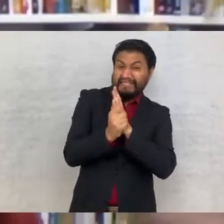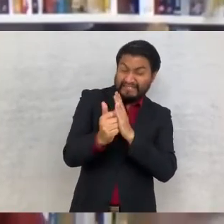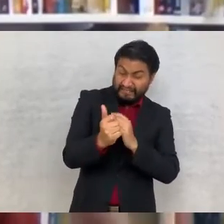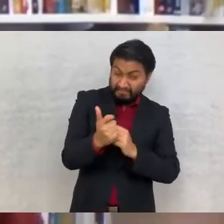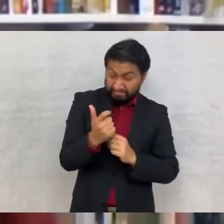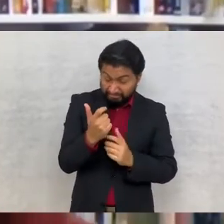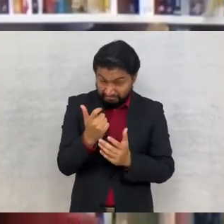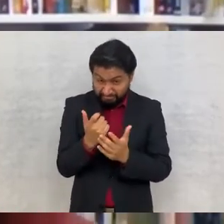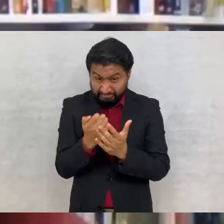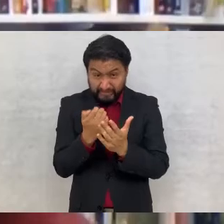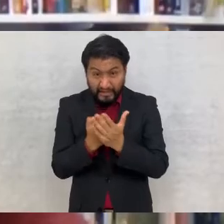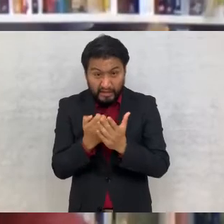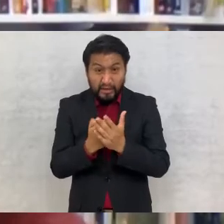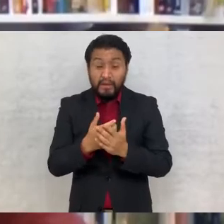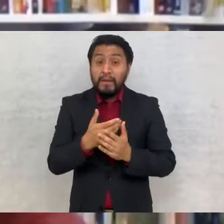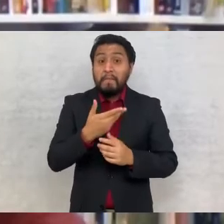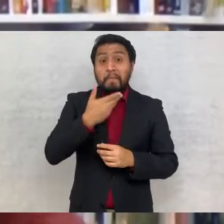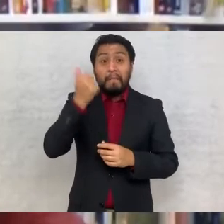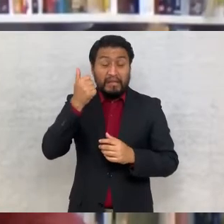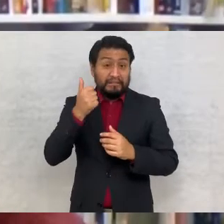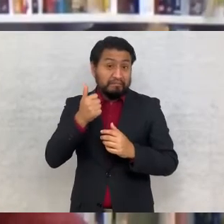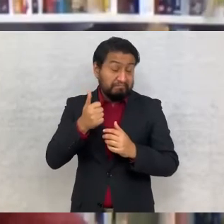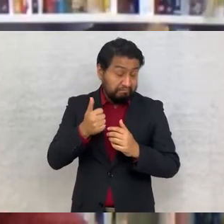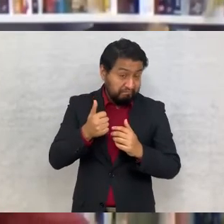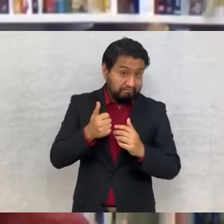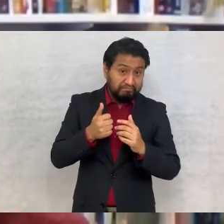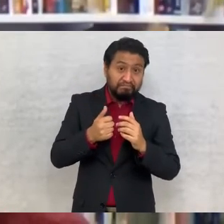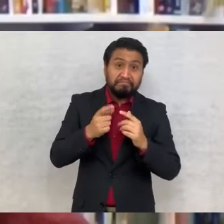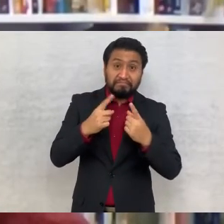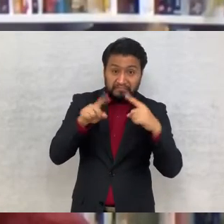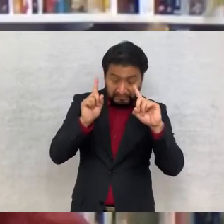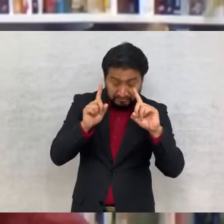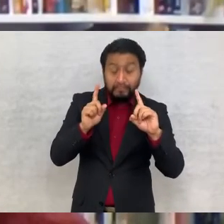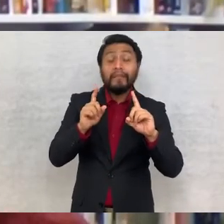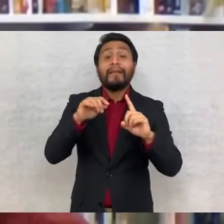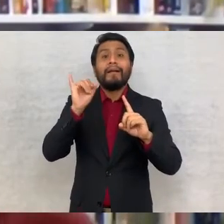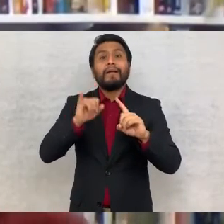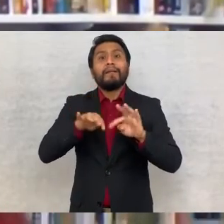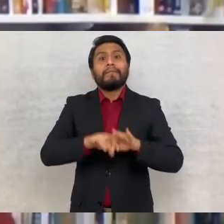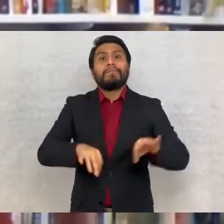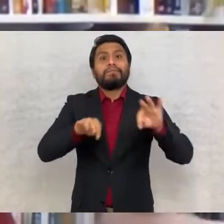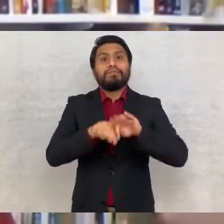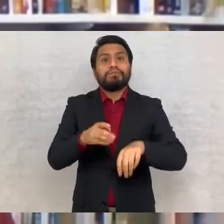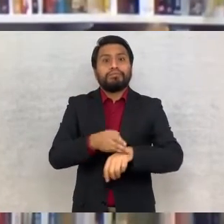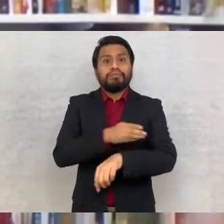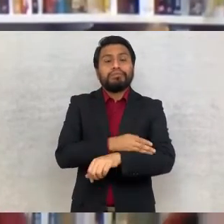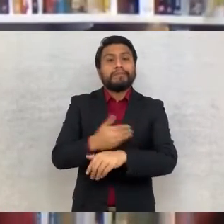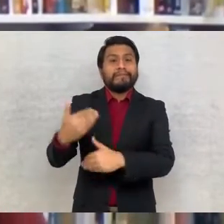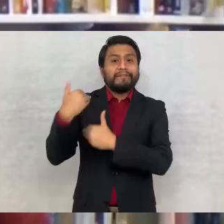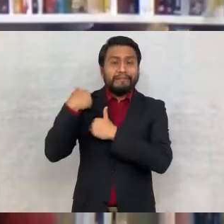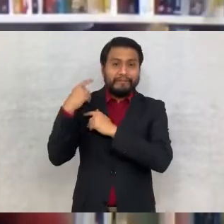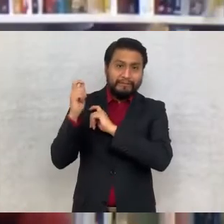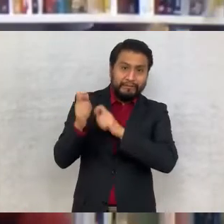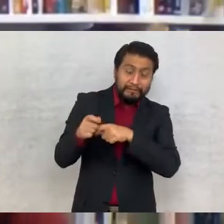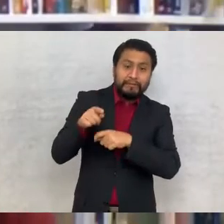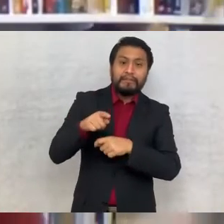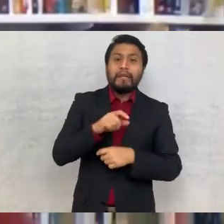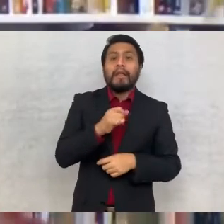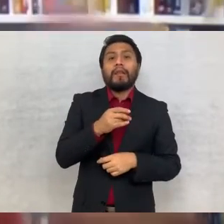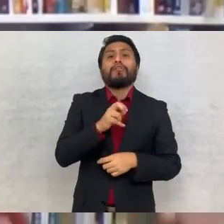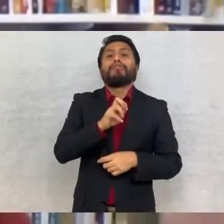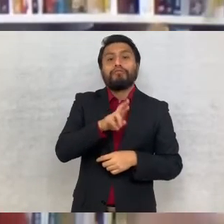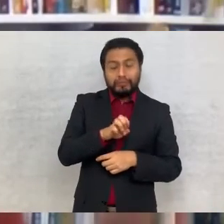most efficient world economies. A key factor in this process was the role assumed by